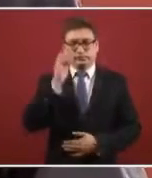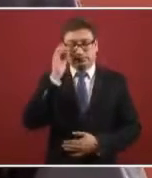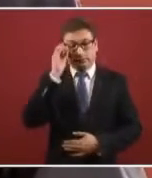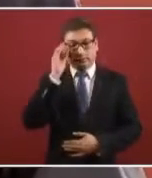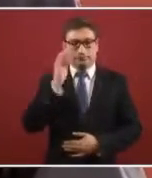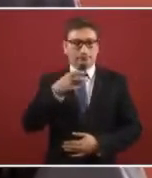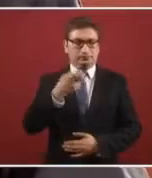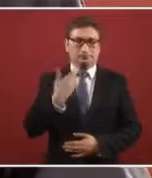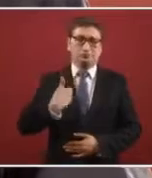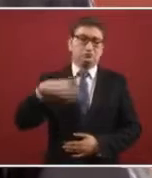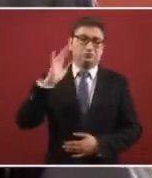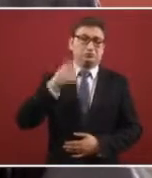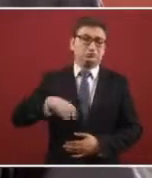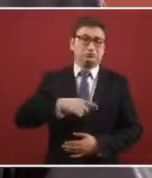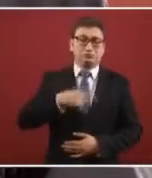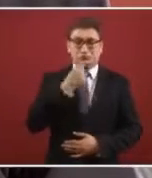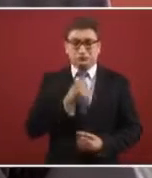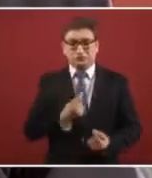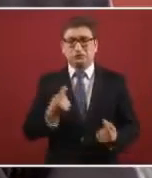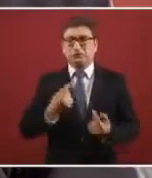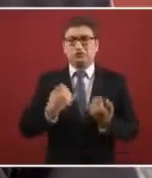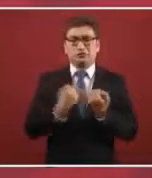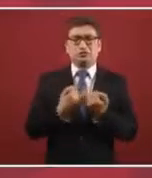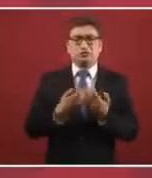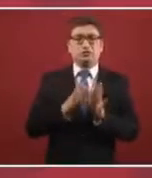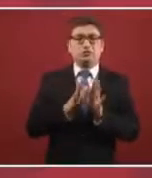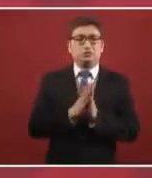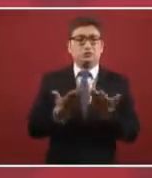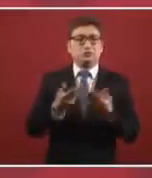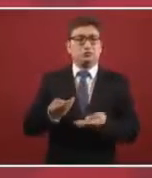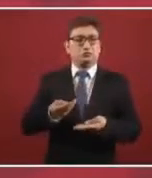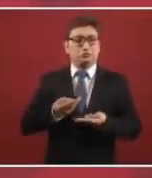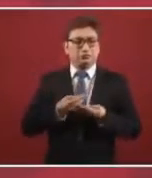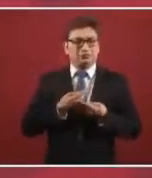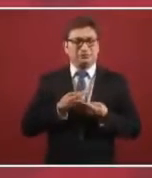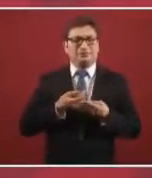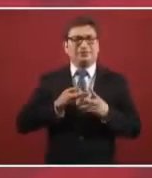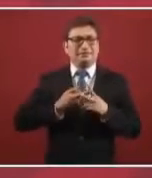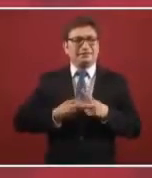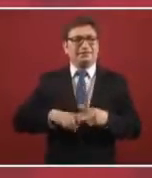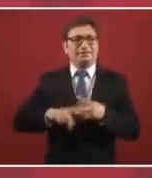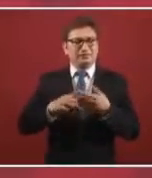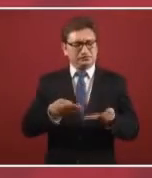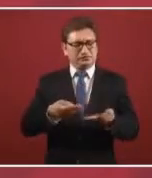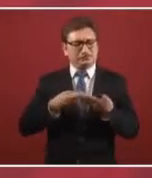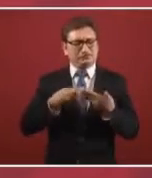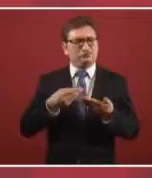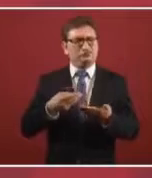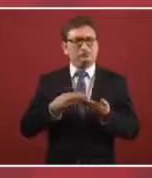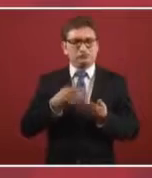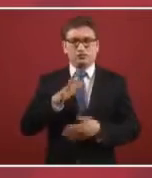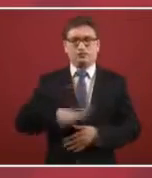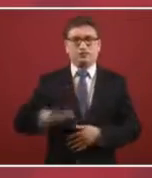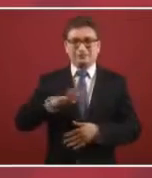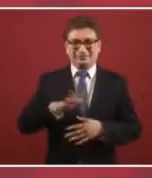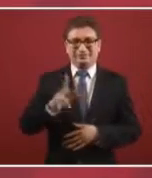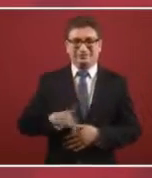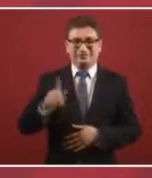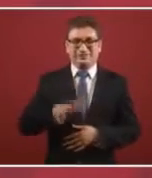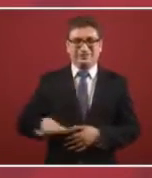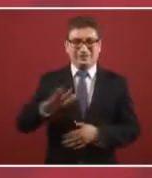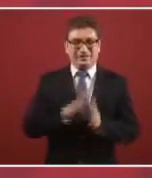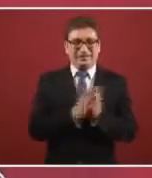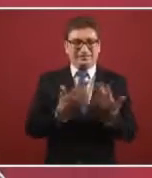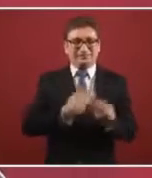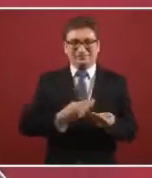éramos niños So we were children at that time, and we started to get these en el pueblo, in the esos town,